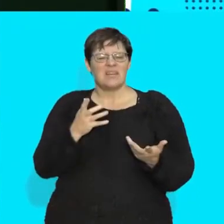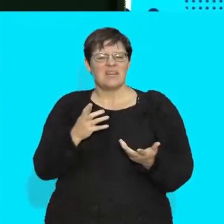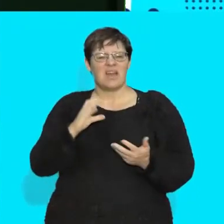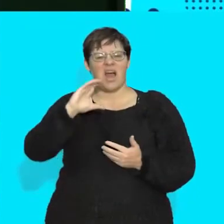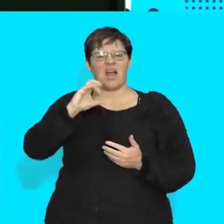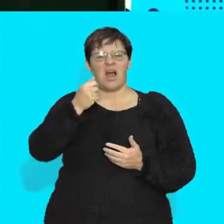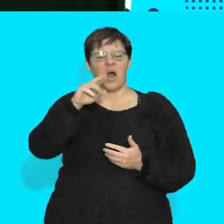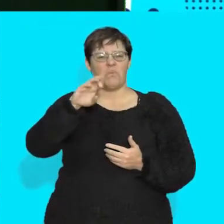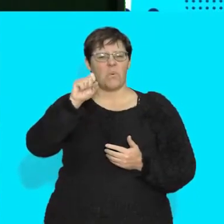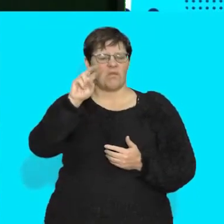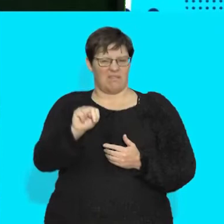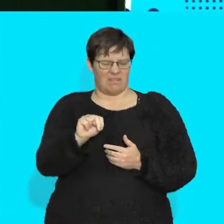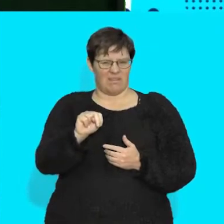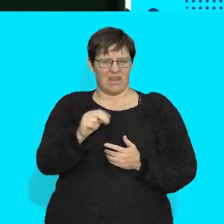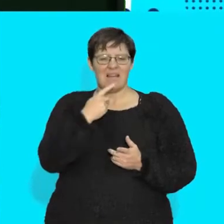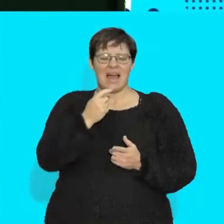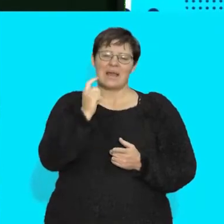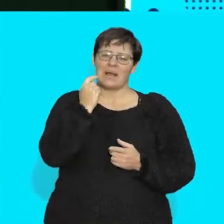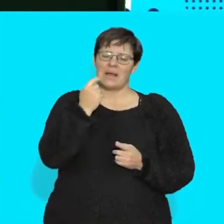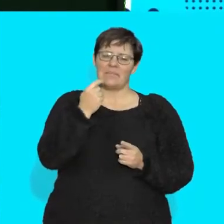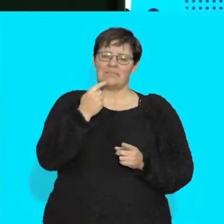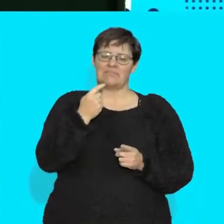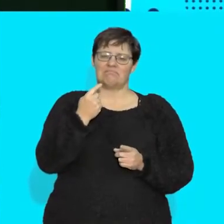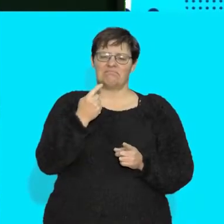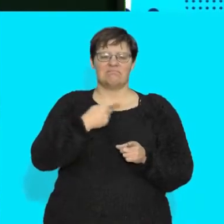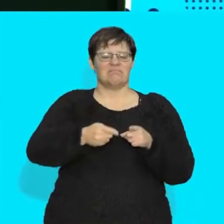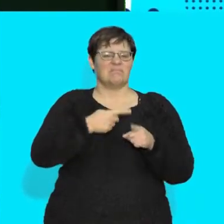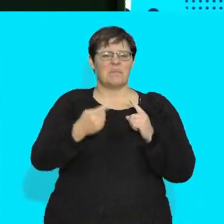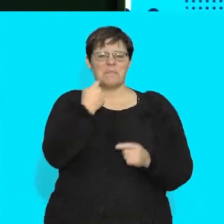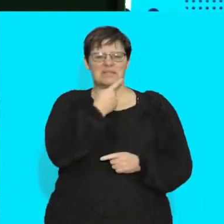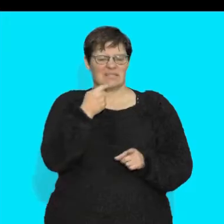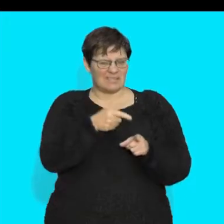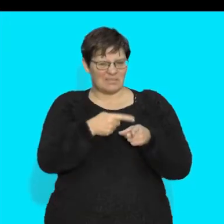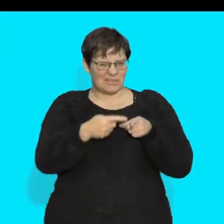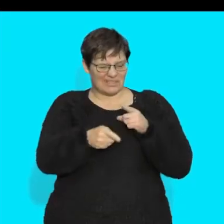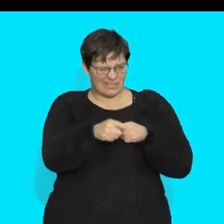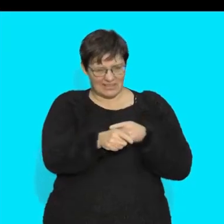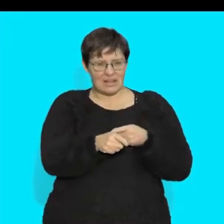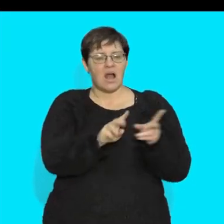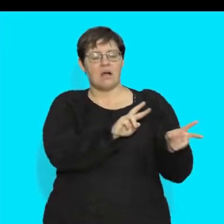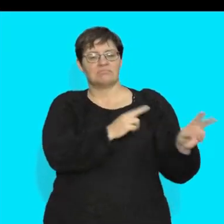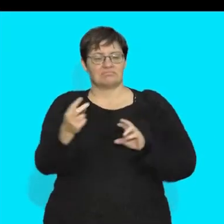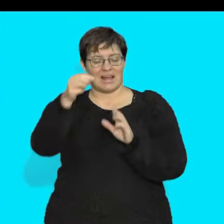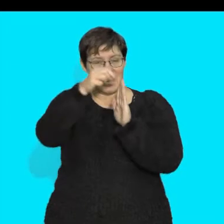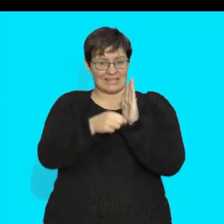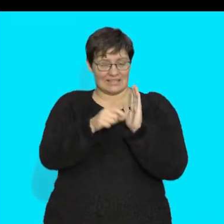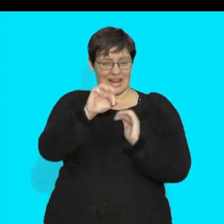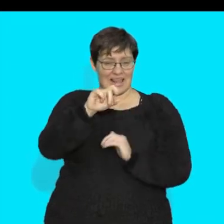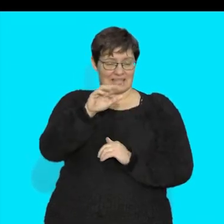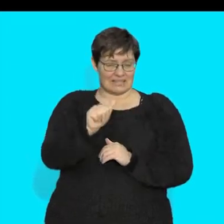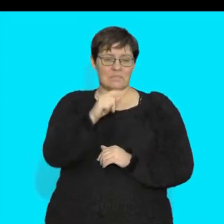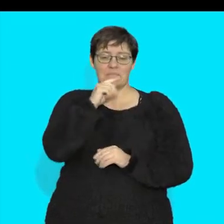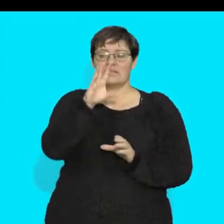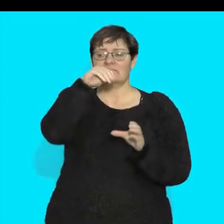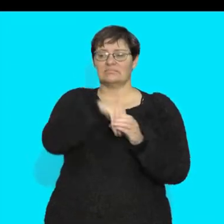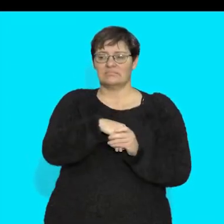carbon. It's like the pencil lead that you use to write with. It conducts electricity very well. And this